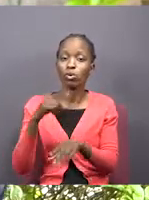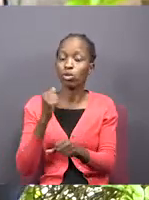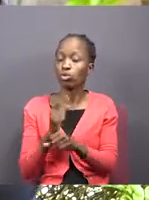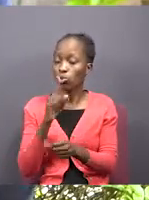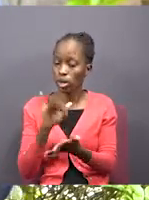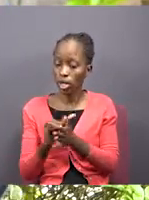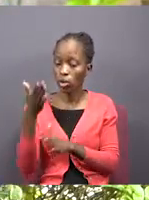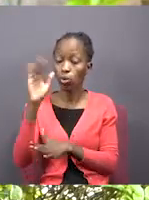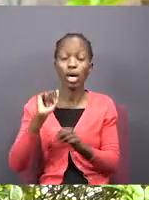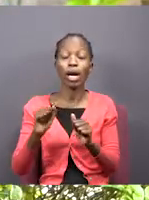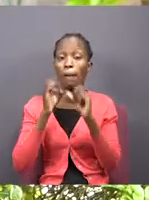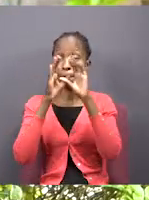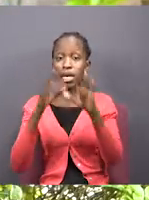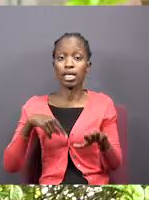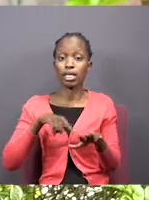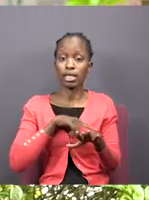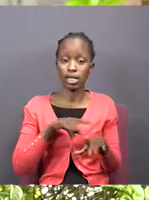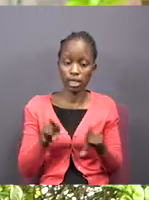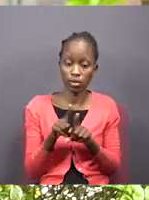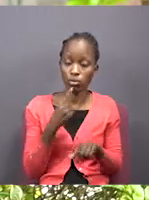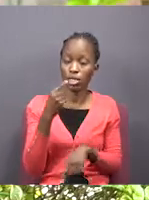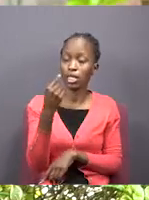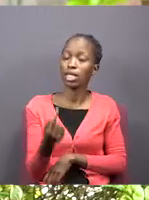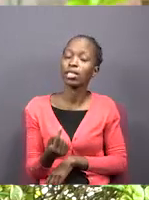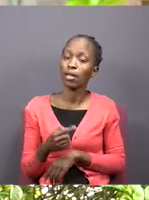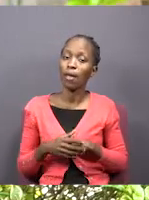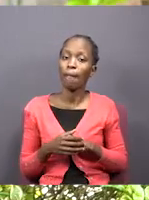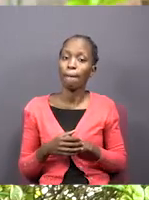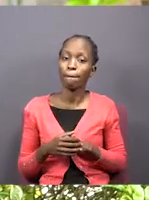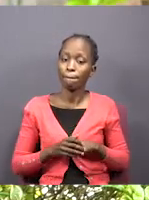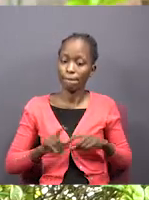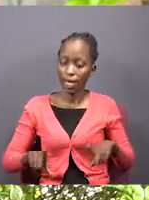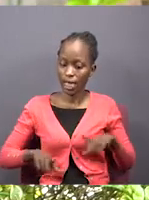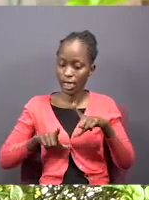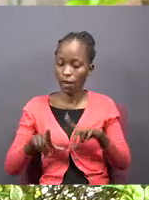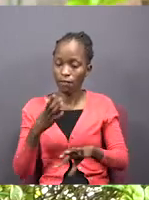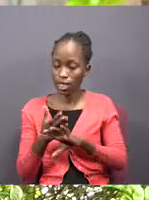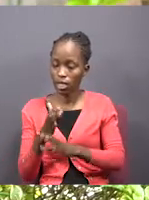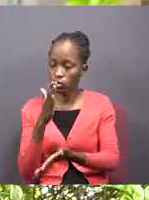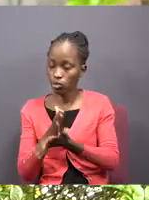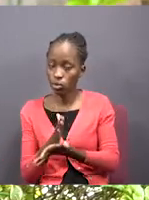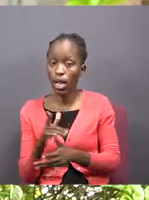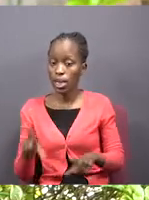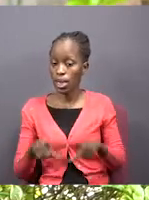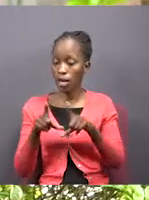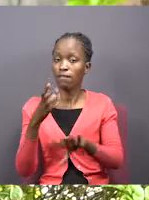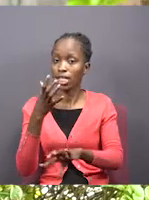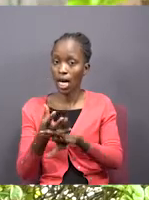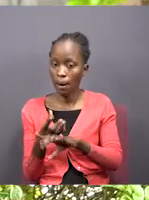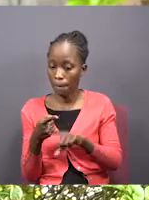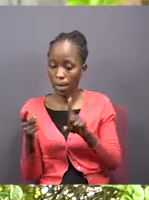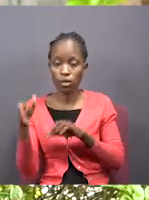his blessings away from us. And it says that life is tough. Yes, life is